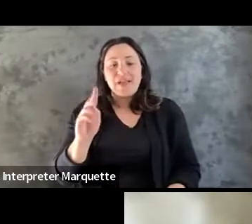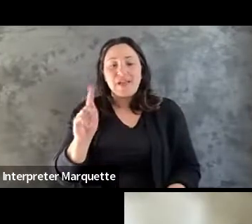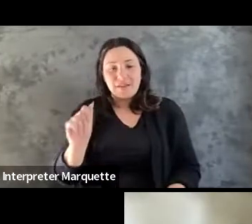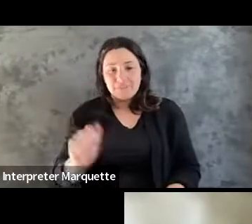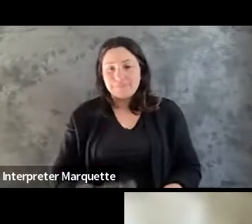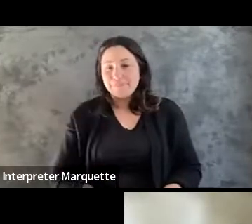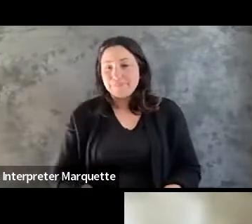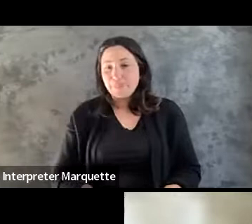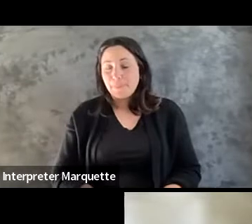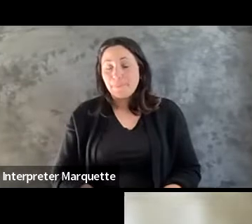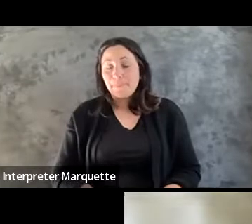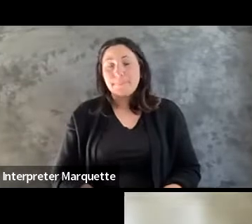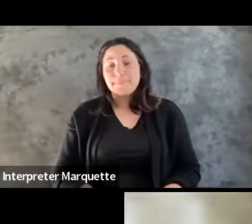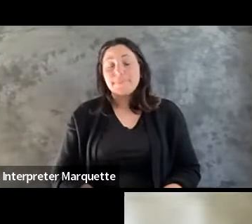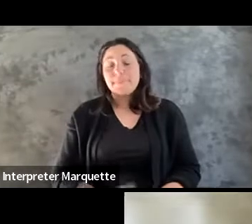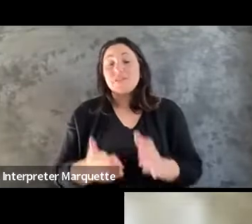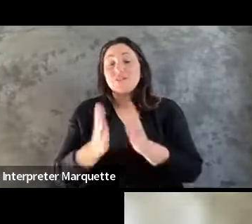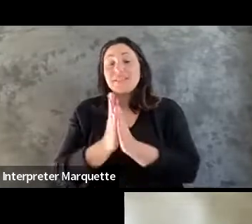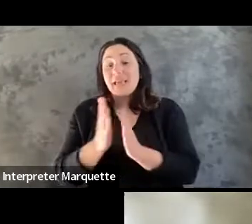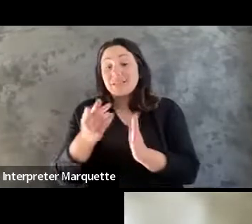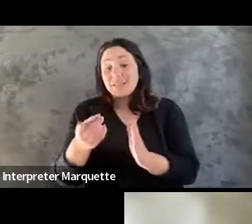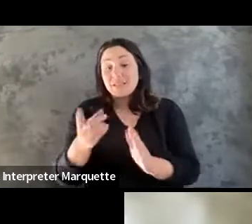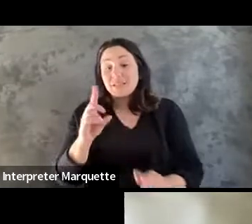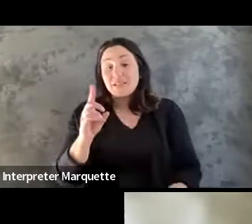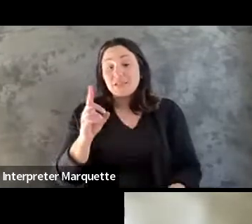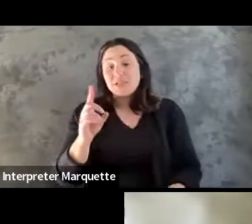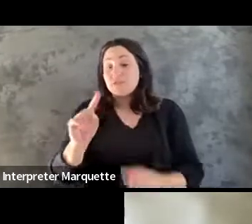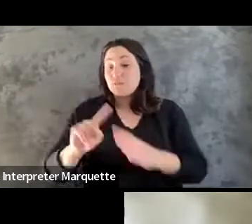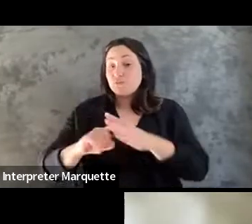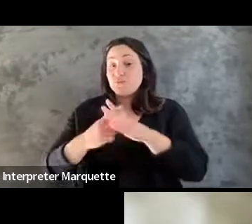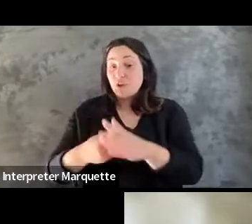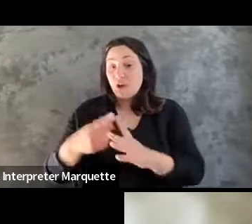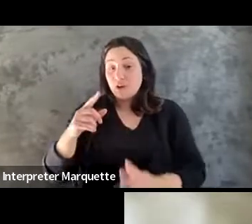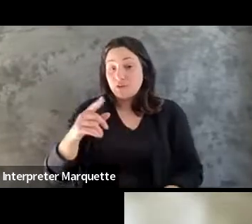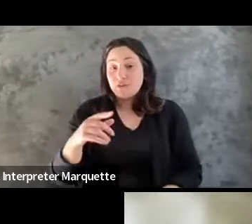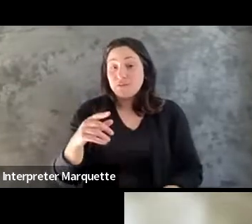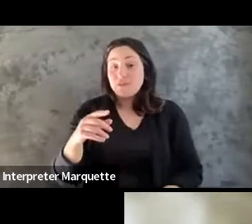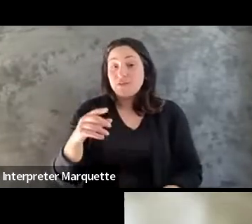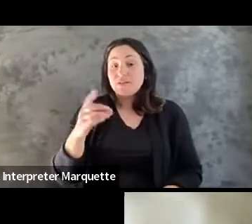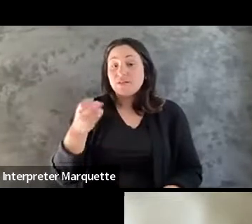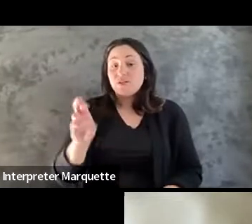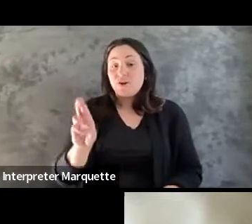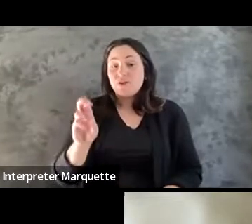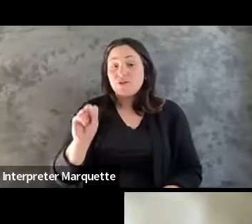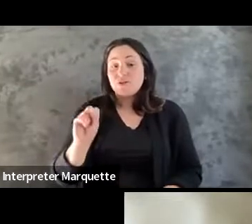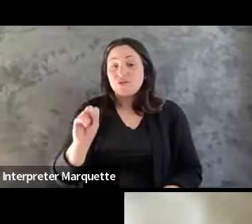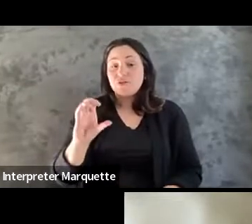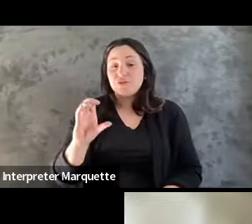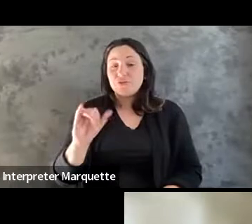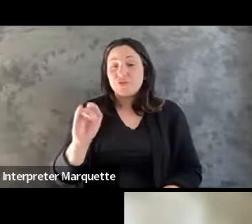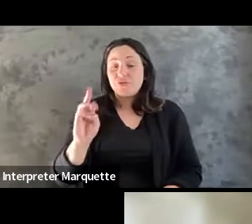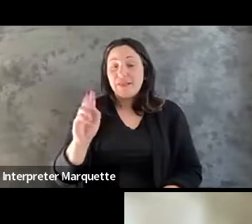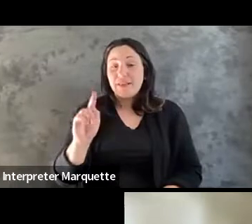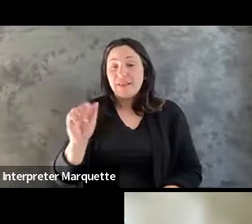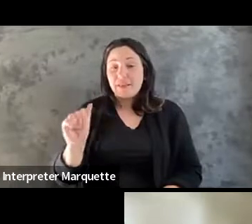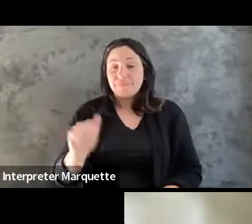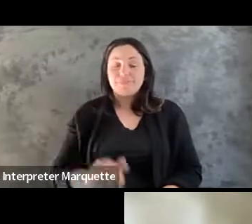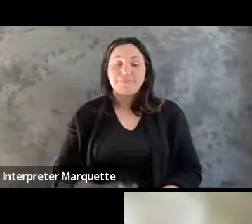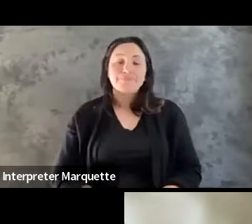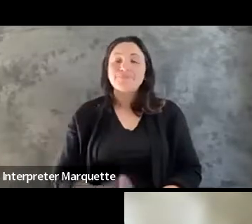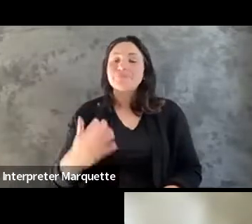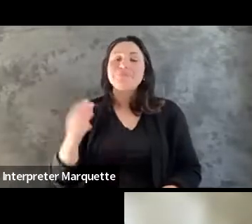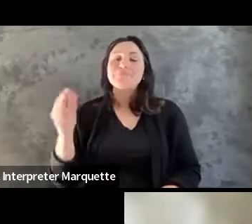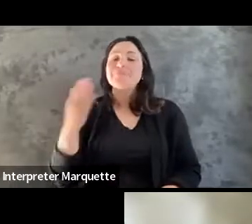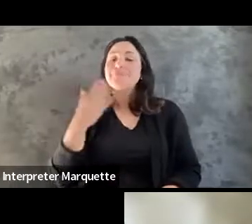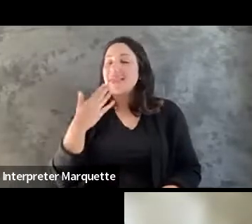to ask Dr. David Sharetta to start the meeting. Thank you. Yes, good afternoon, everybody. Thank you, Peggy,